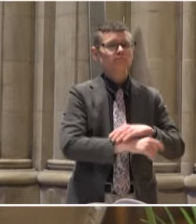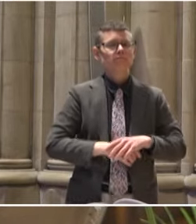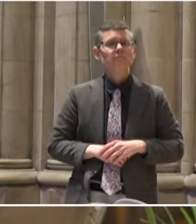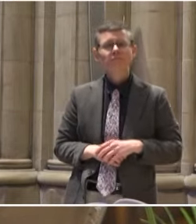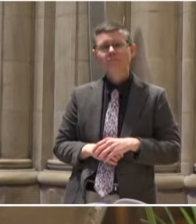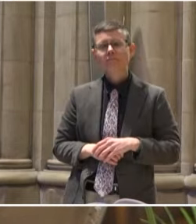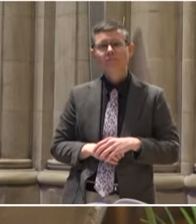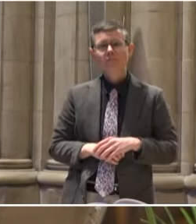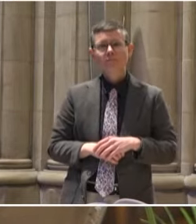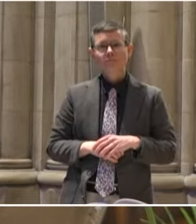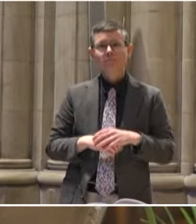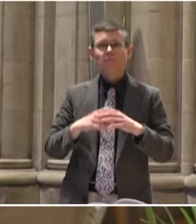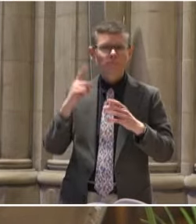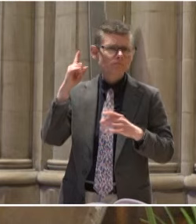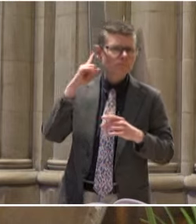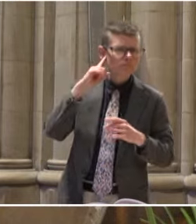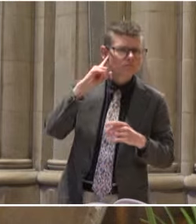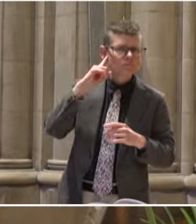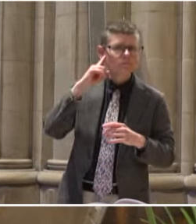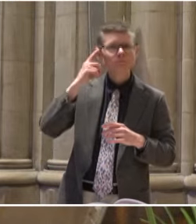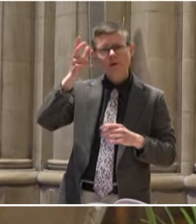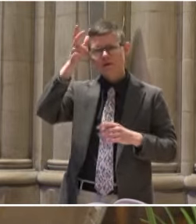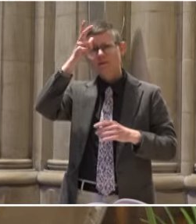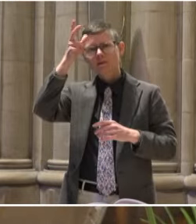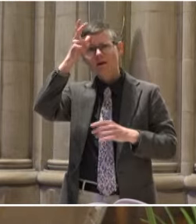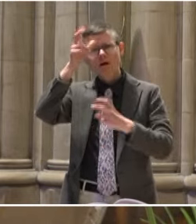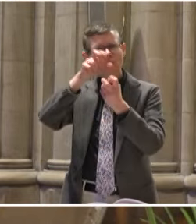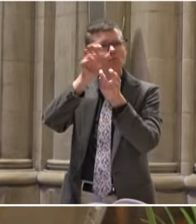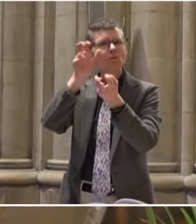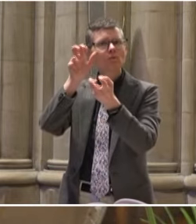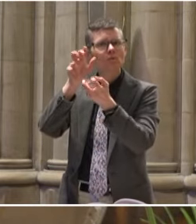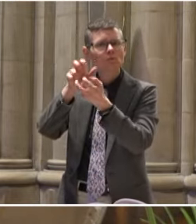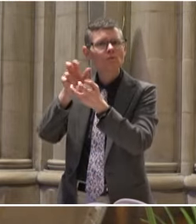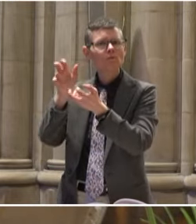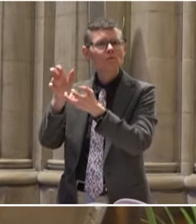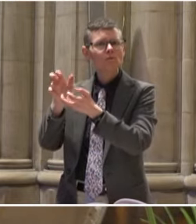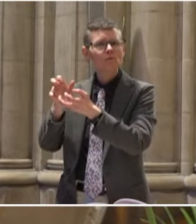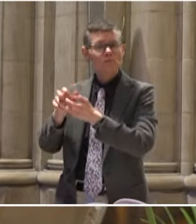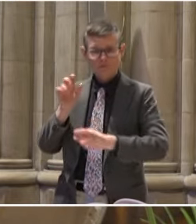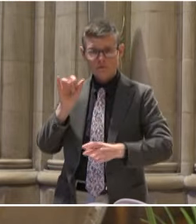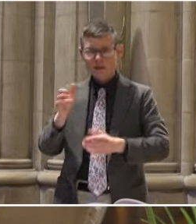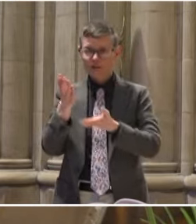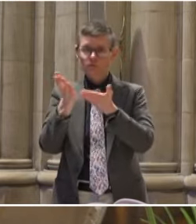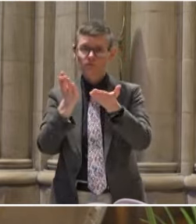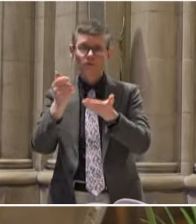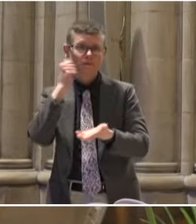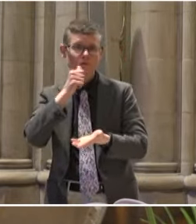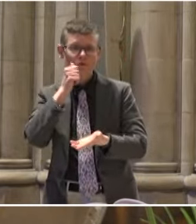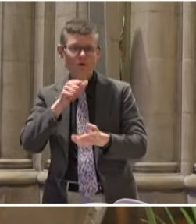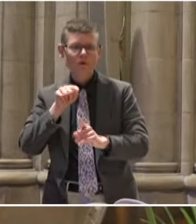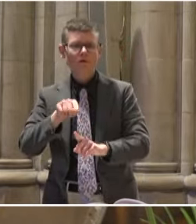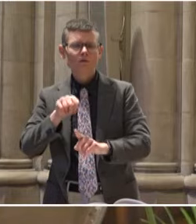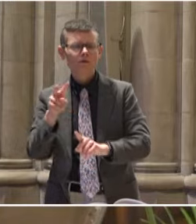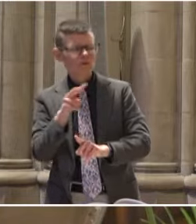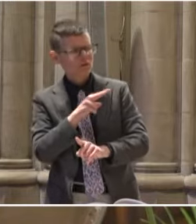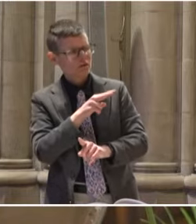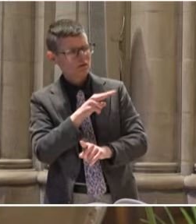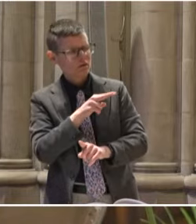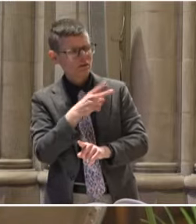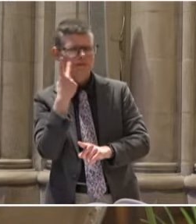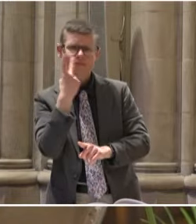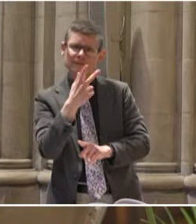Then the cock crowed, and the servant girl, on seeing him, began again to